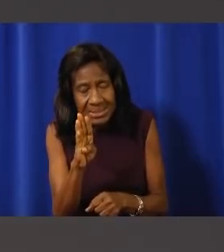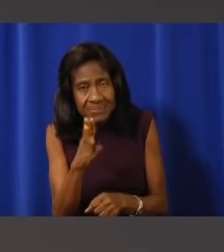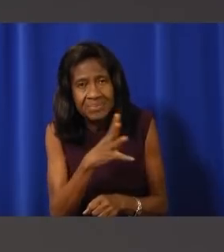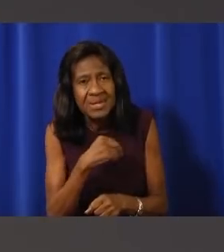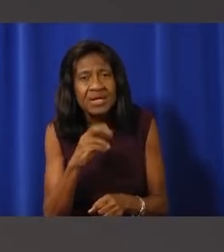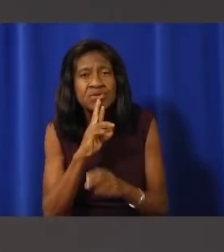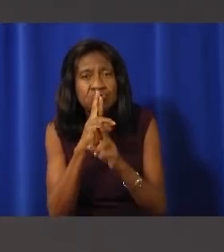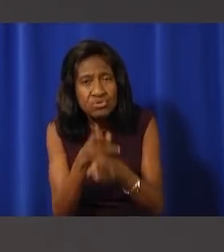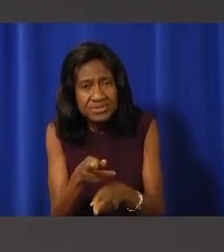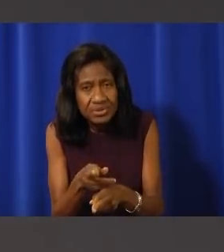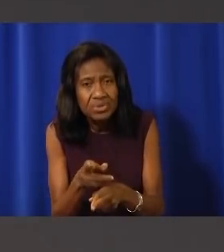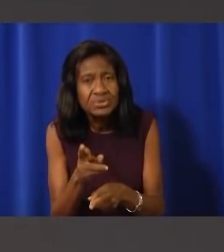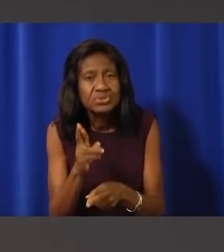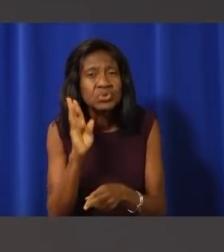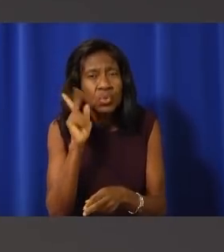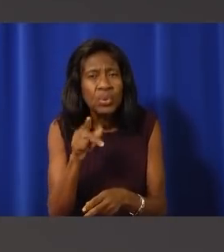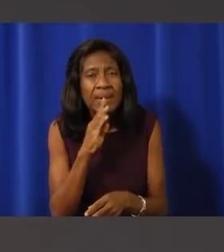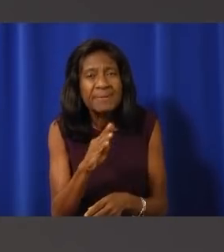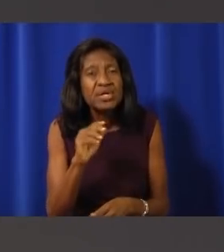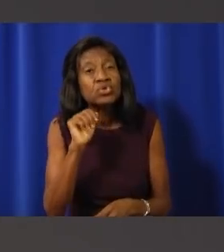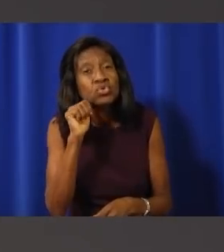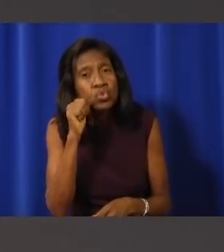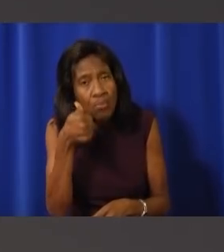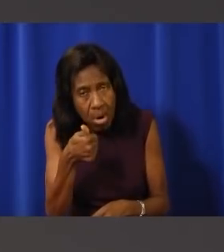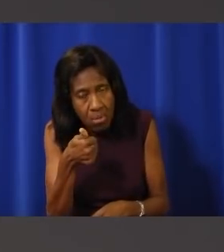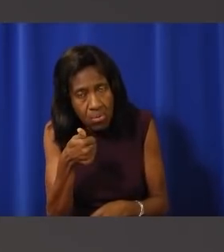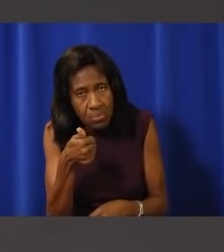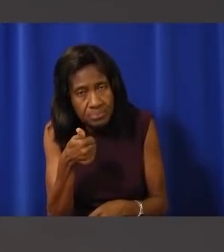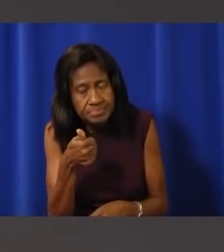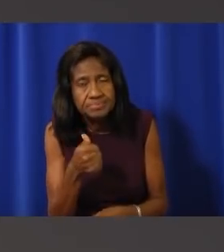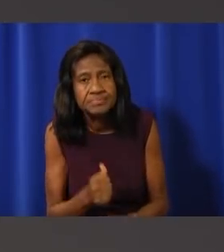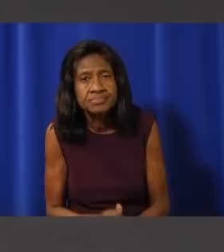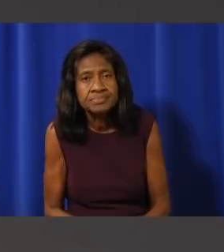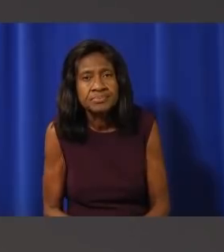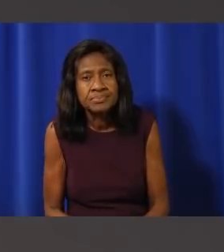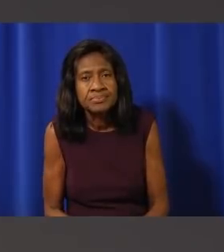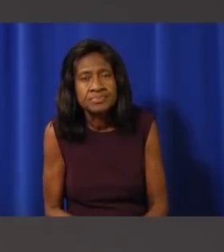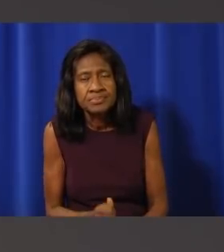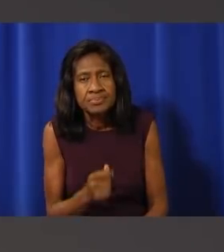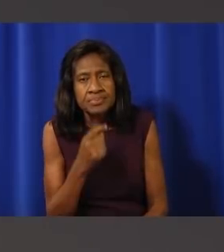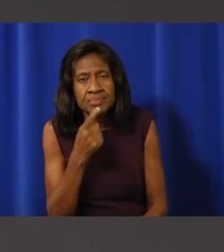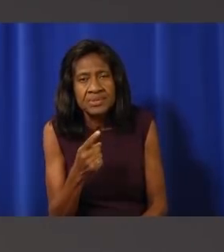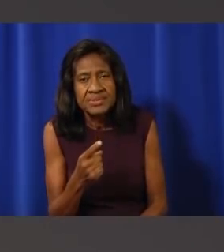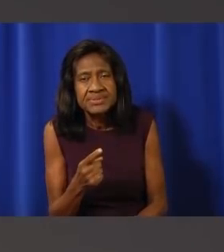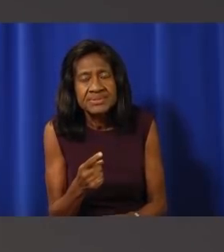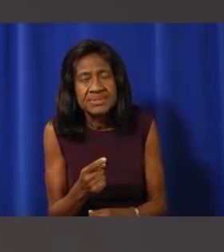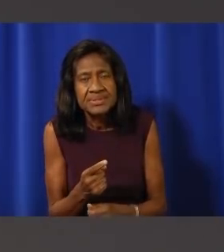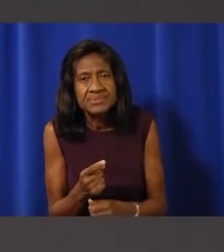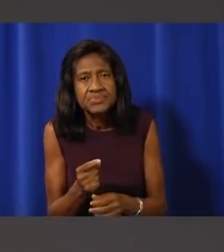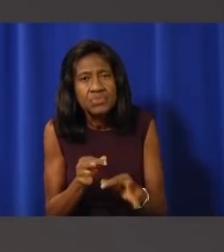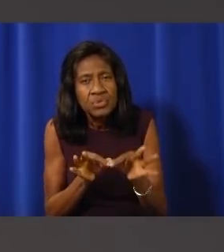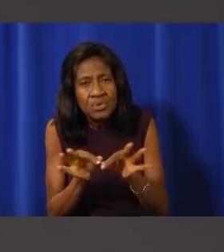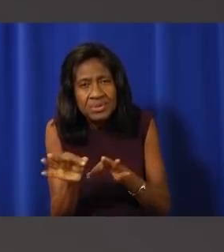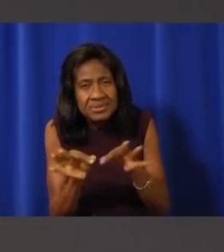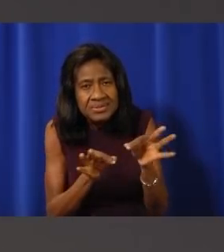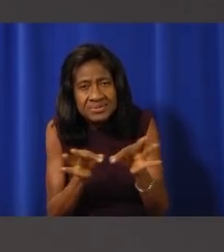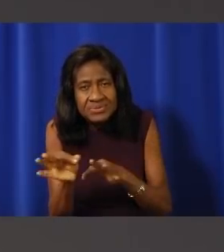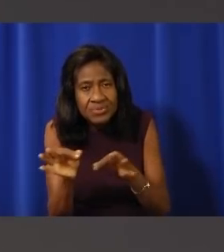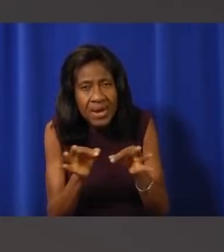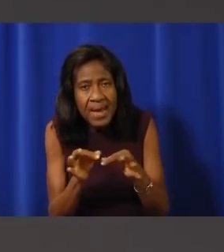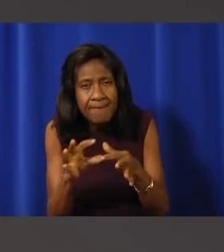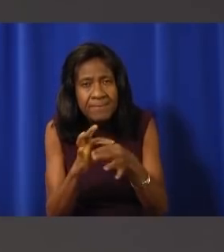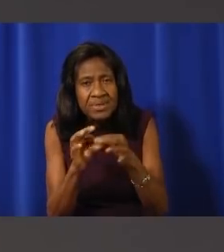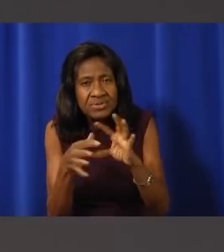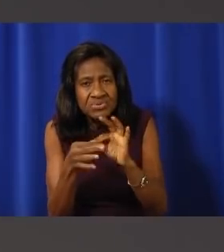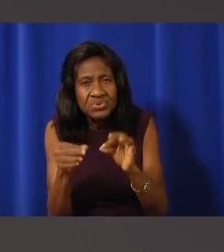That's really the end of my report about these about today's business, apart from to describe a little story. I mean, I've been in the